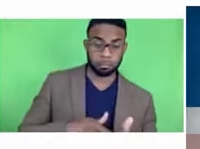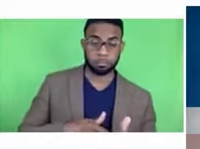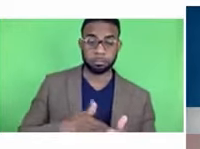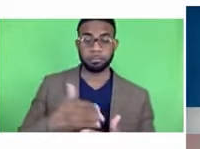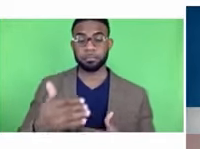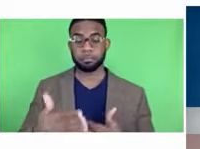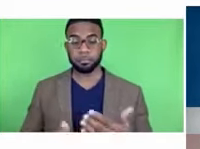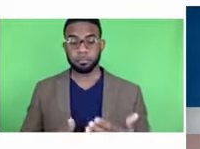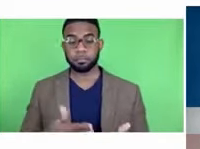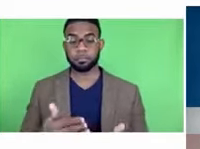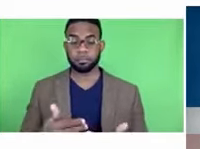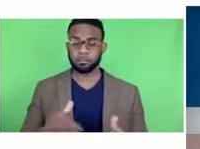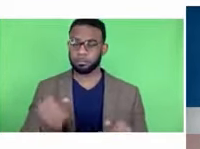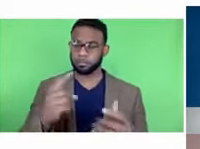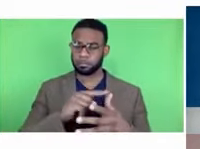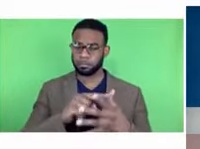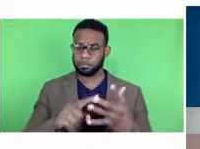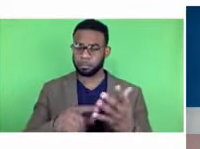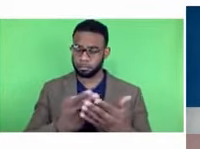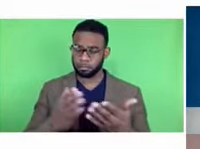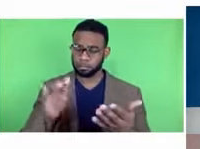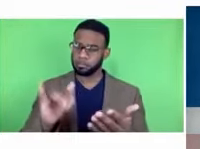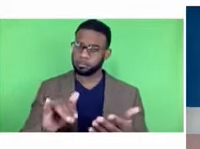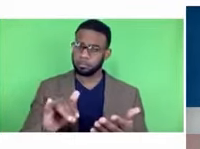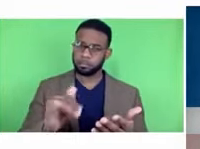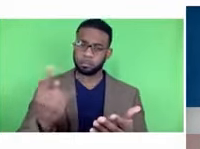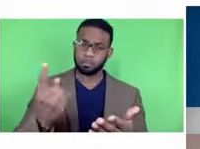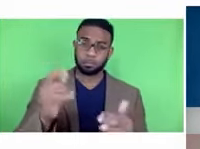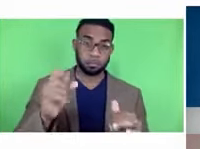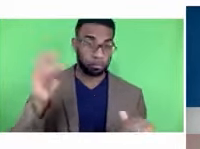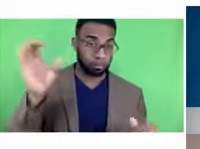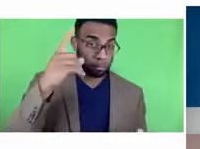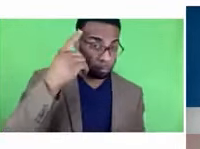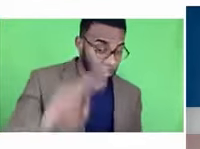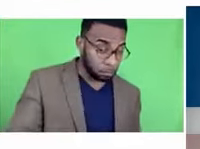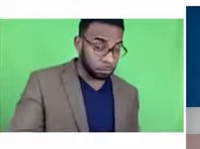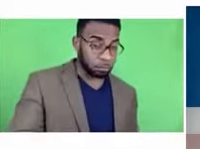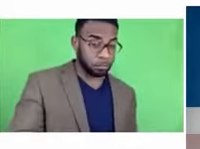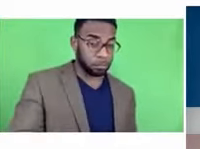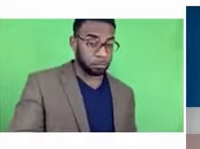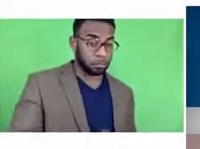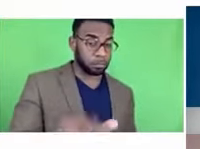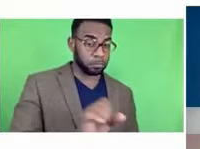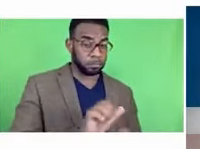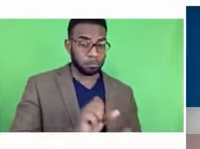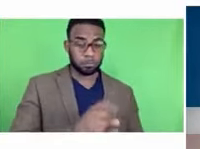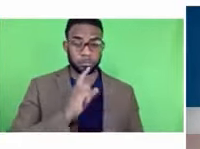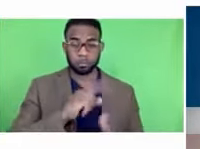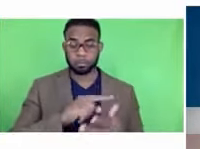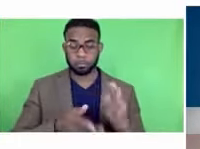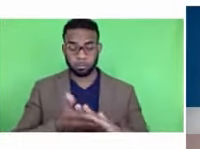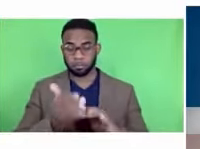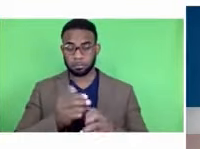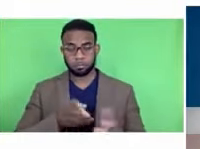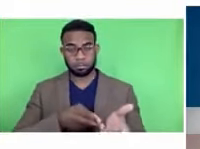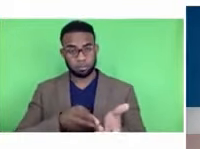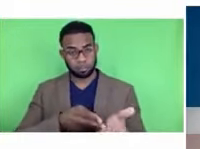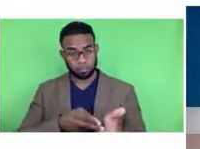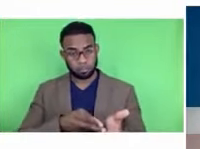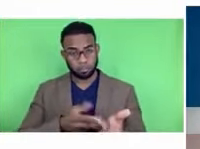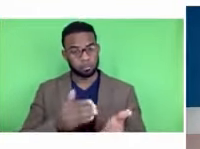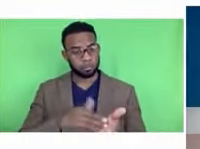there are a number of things that, someone could look for in an employer to make sure that they operate with integrity. Again,